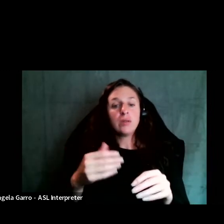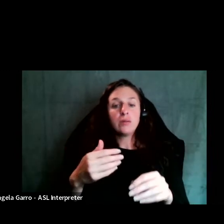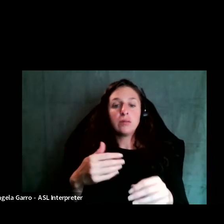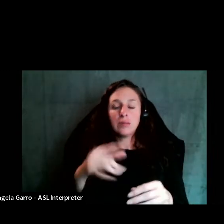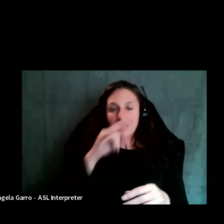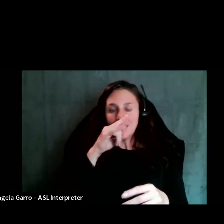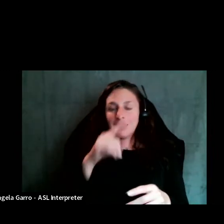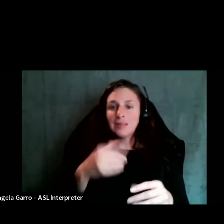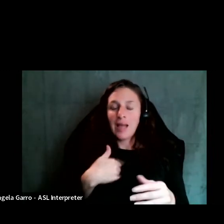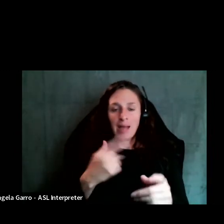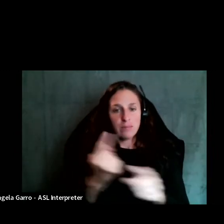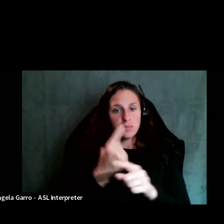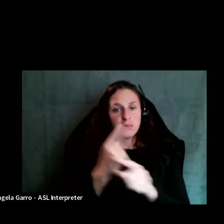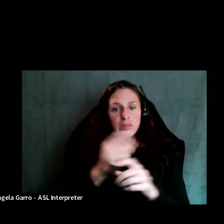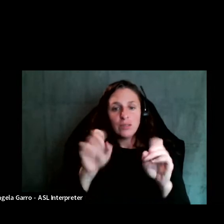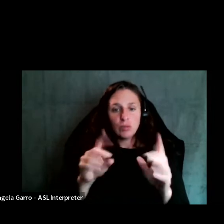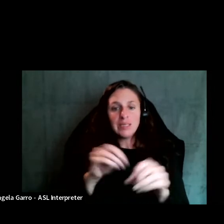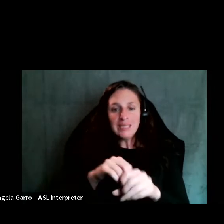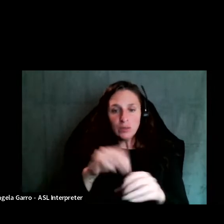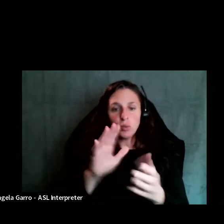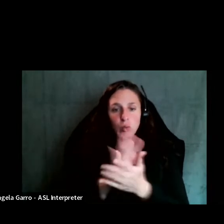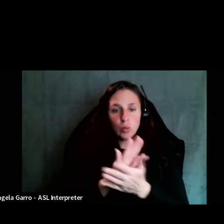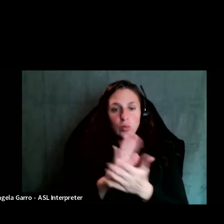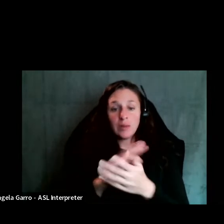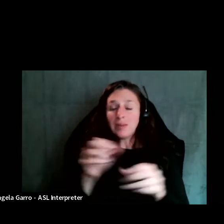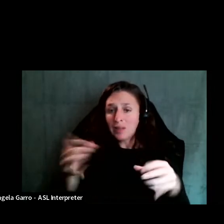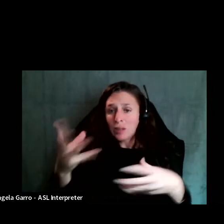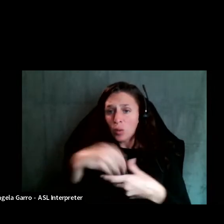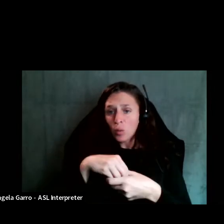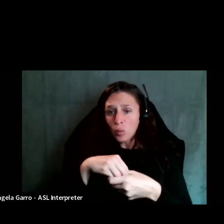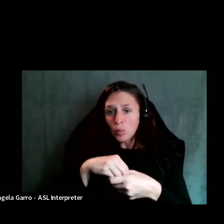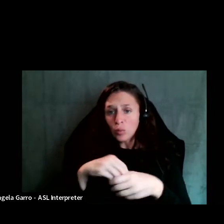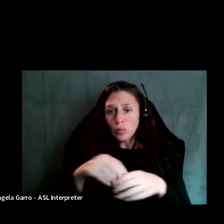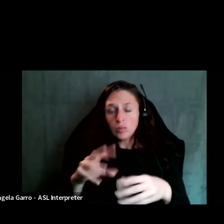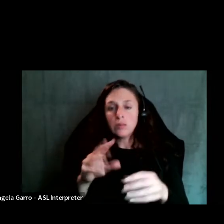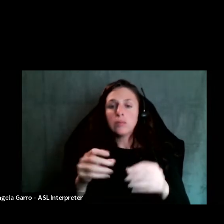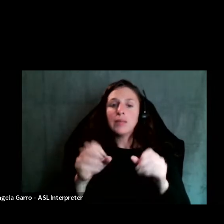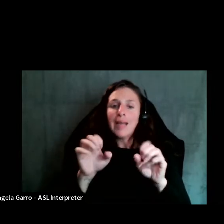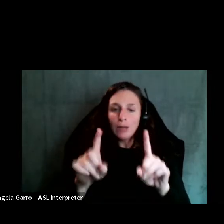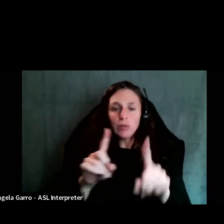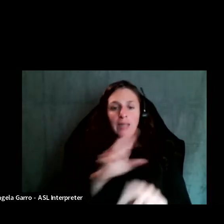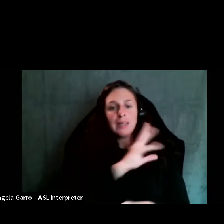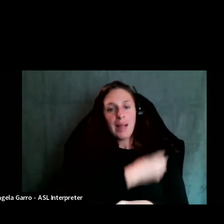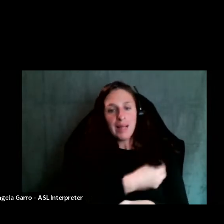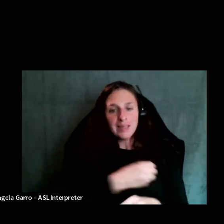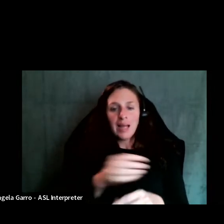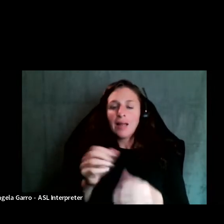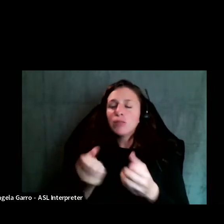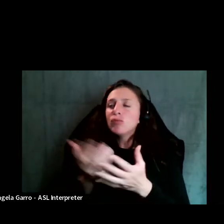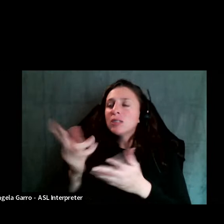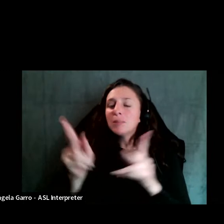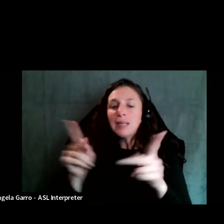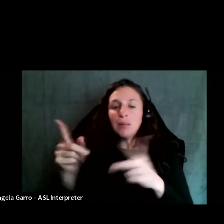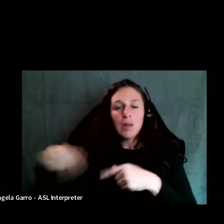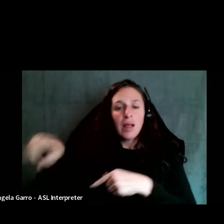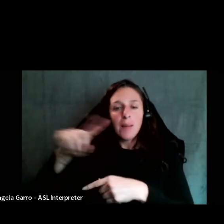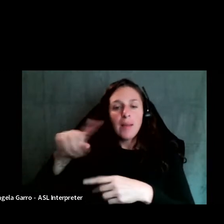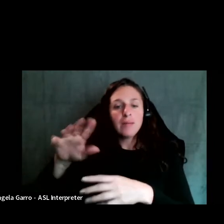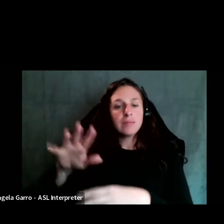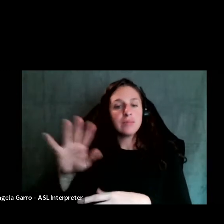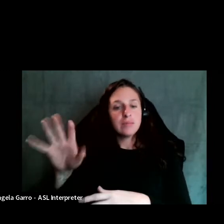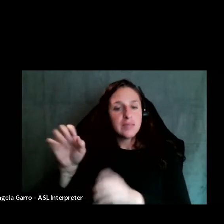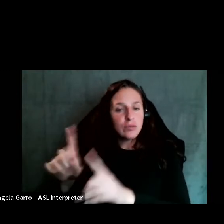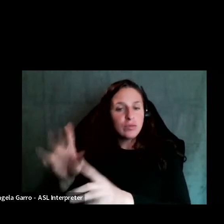schools. This includes educating children about Palestine and the rich history of Palestinian people. This includes educating children about how Palestinians